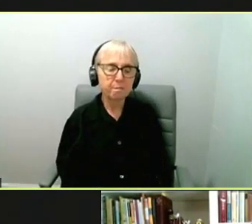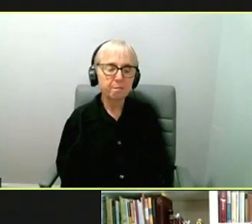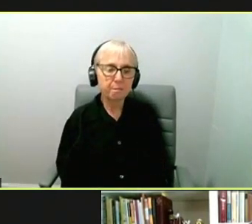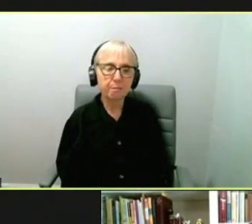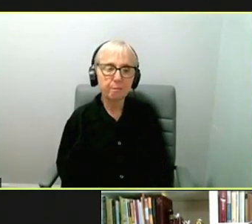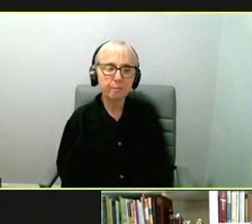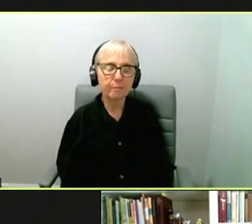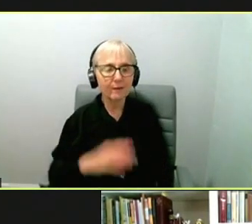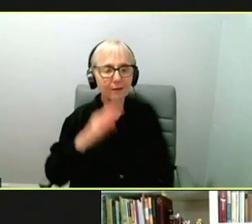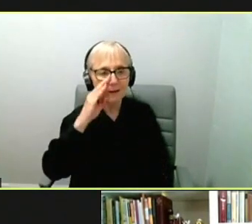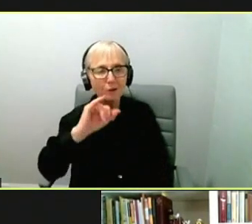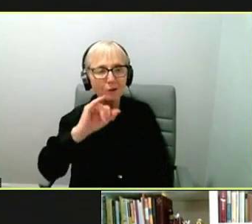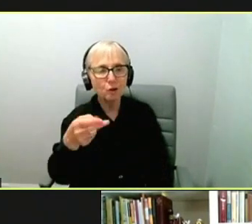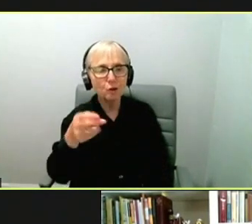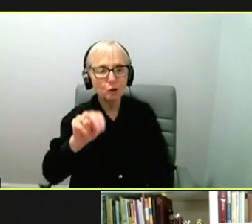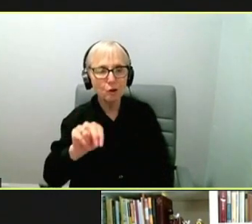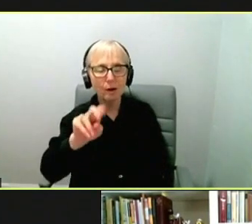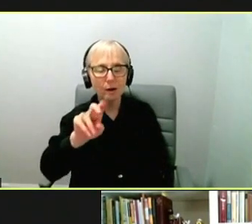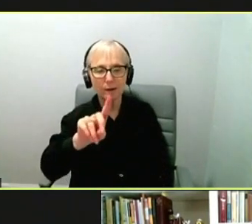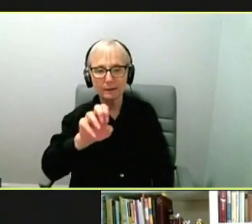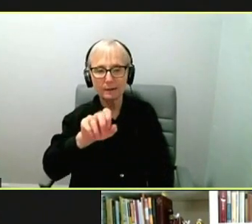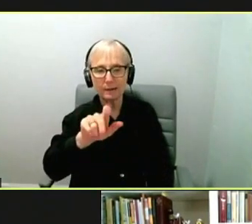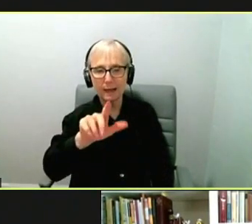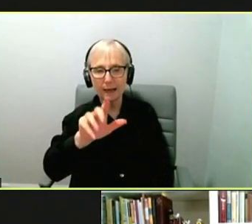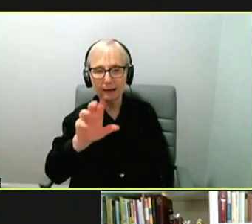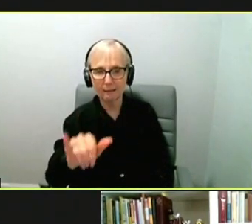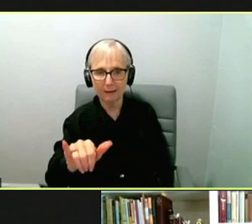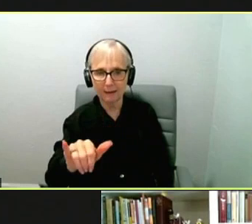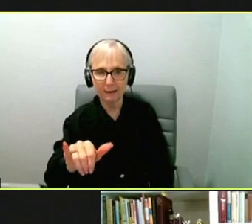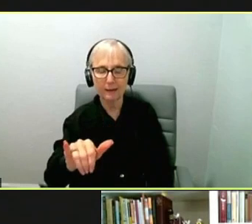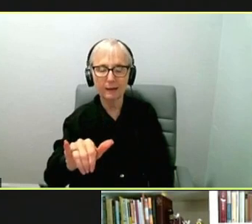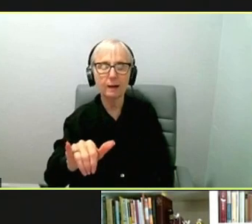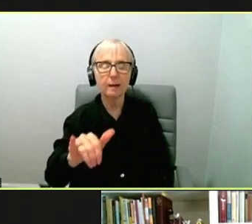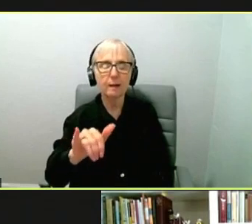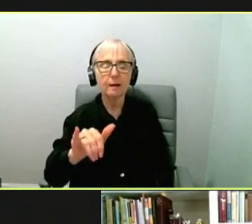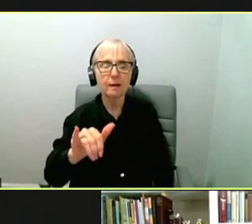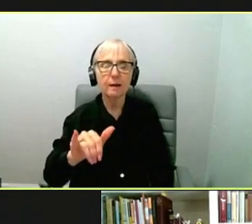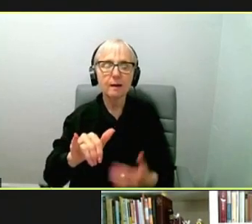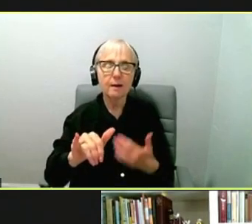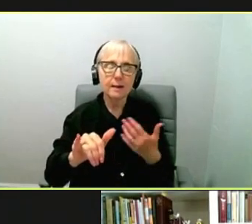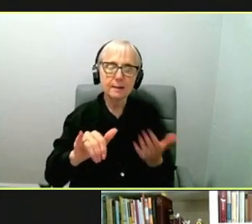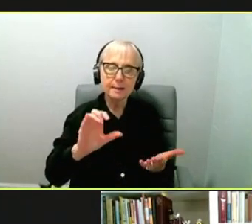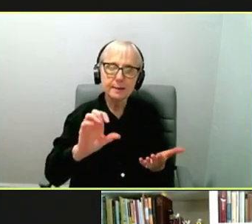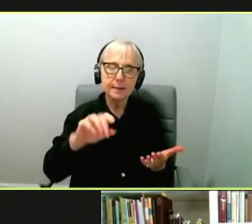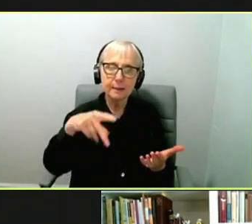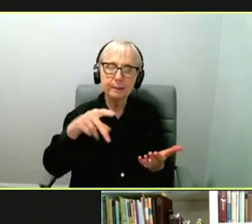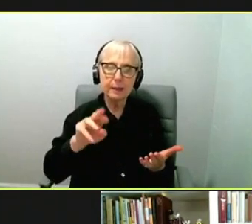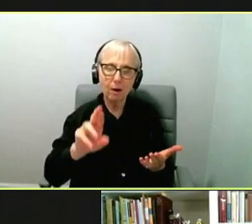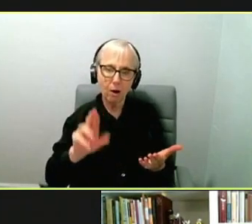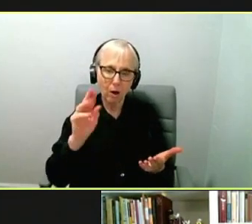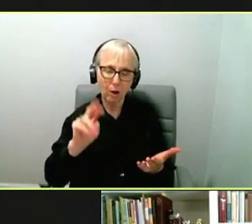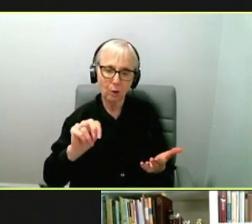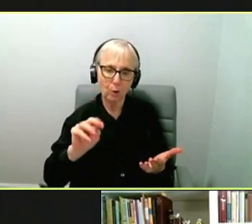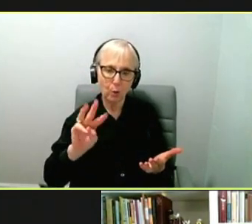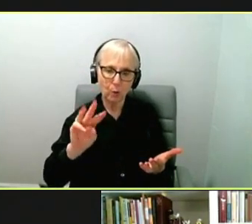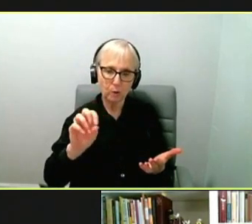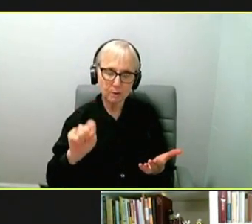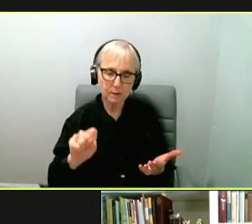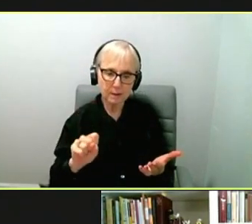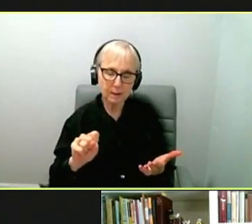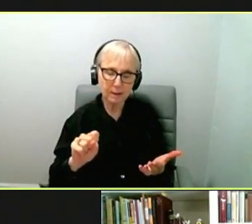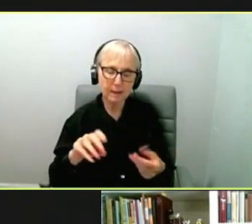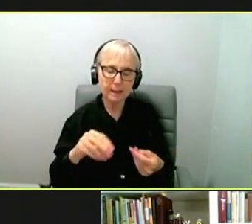All right, John Daly. Hi, John Daly, CPR News. Thanks for taking our questions as always. I think there's a question for Dr. France. Given